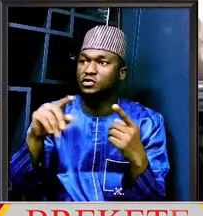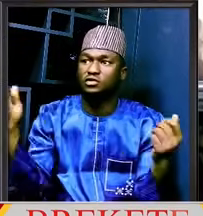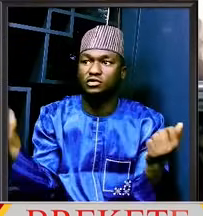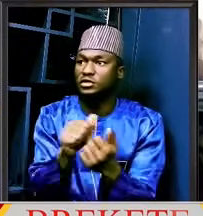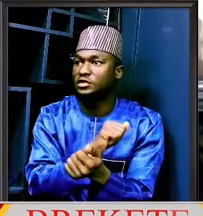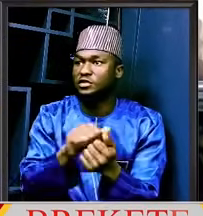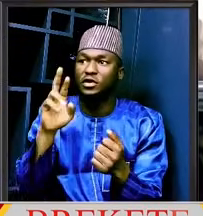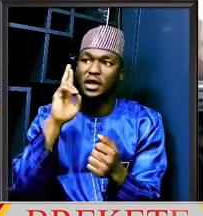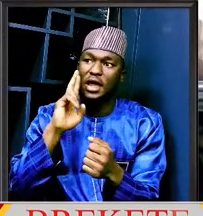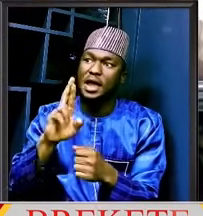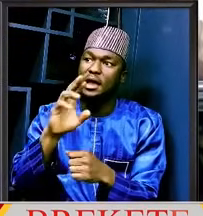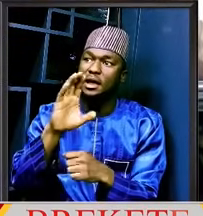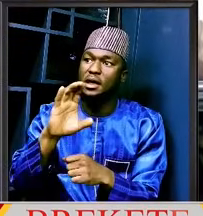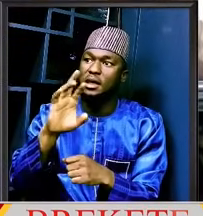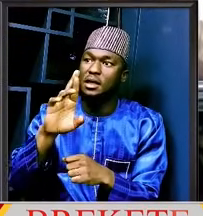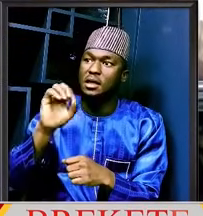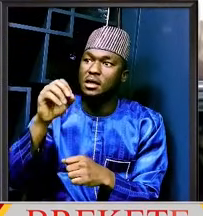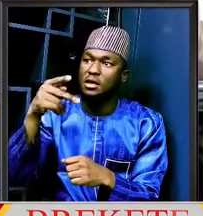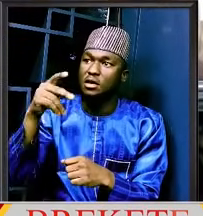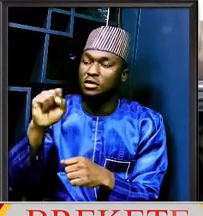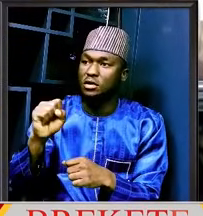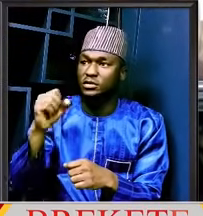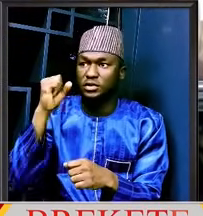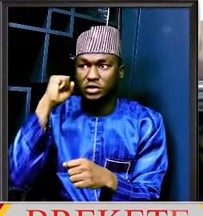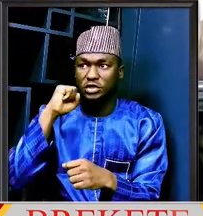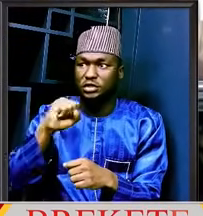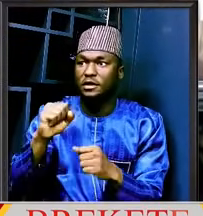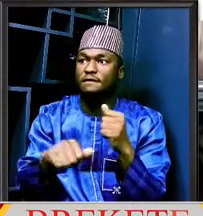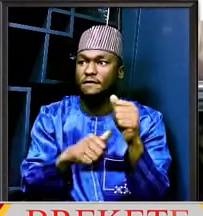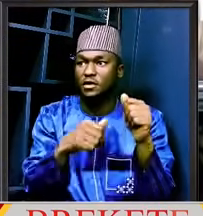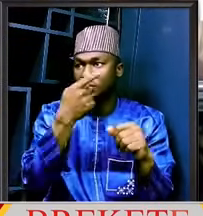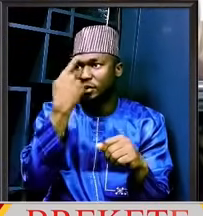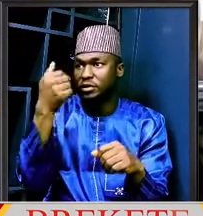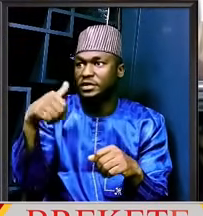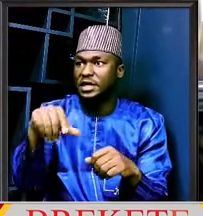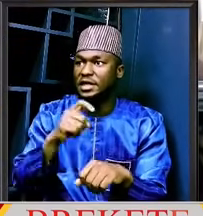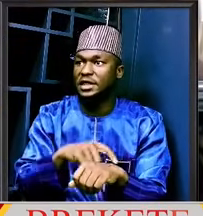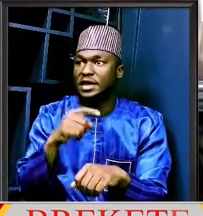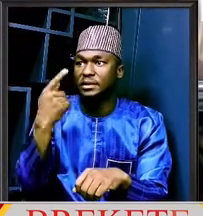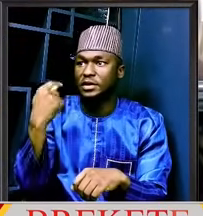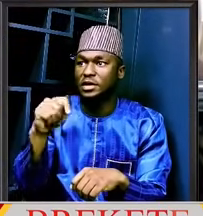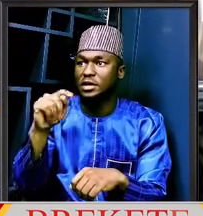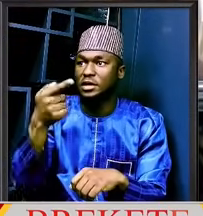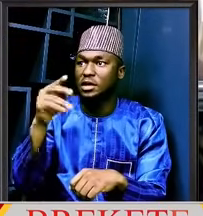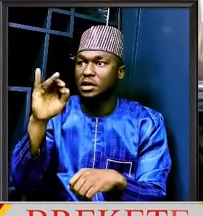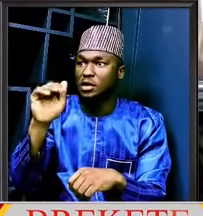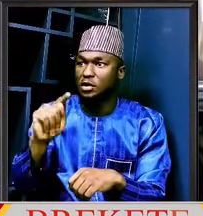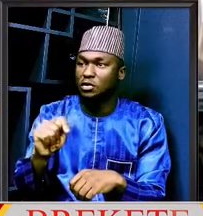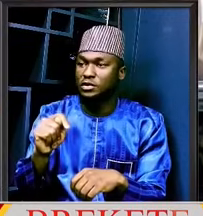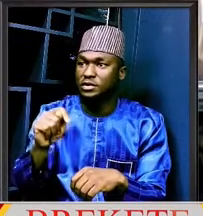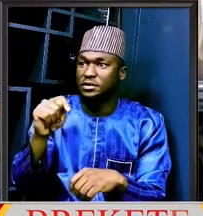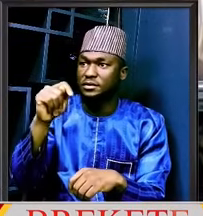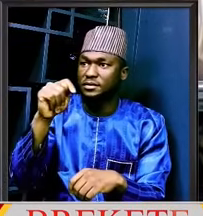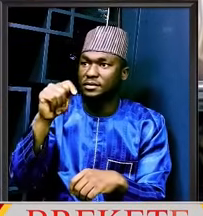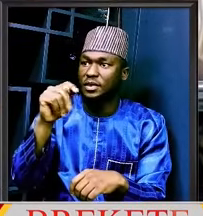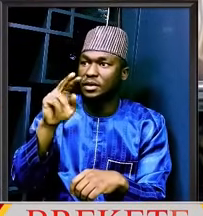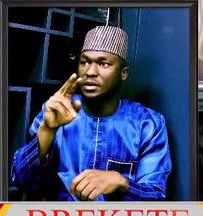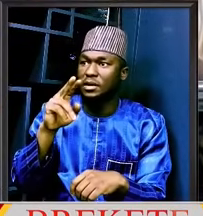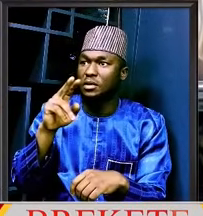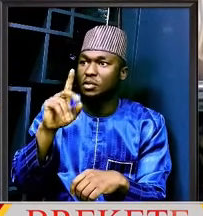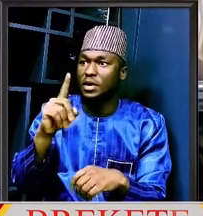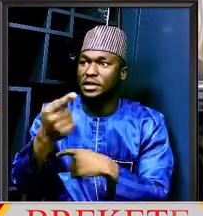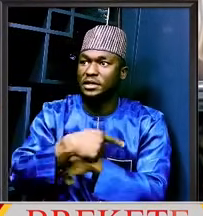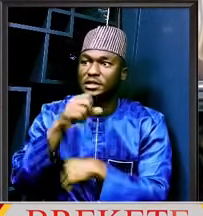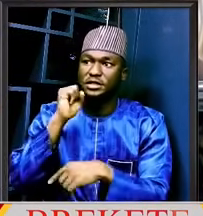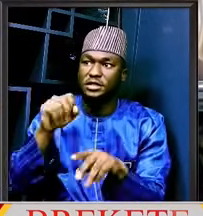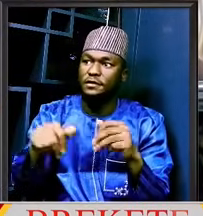her crops. So she followed the goats, because every goat, when they go out in the, for the day, in the evening, they go to their houses. So one day,